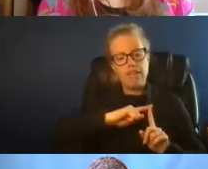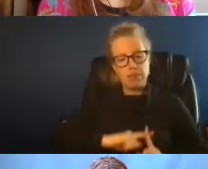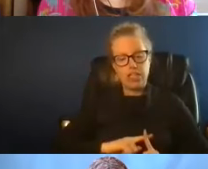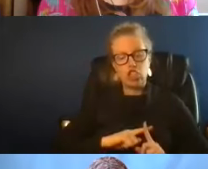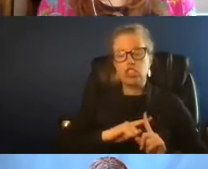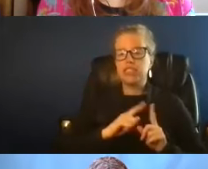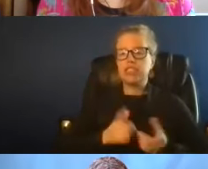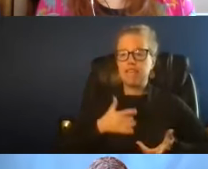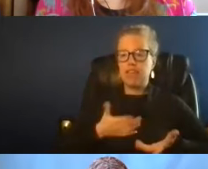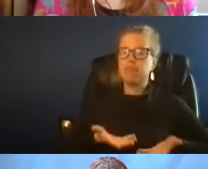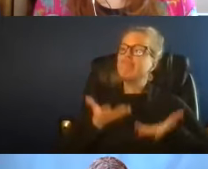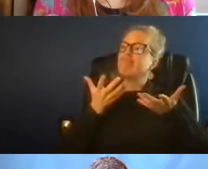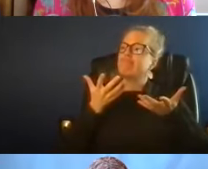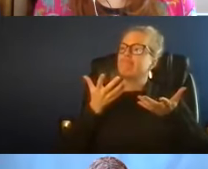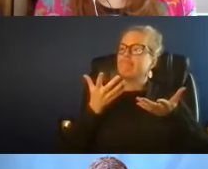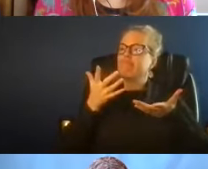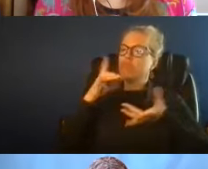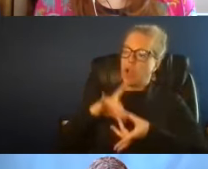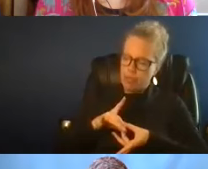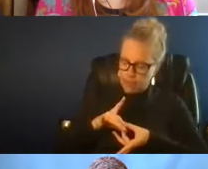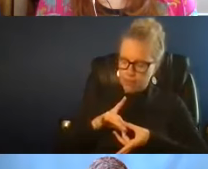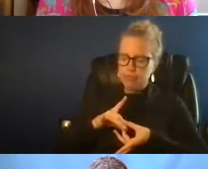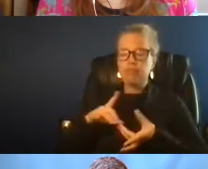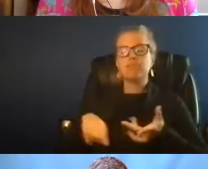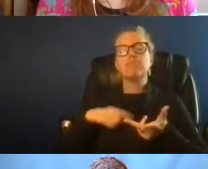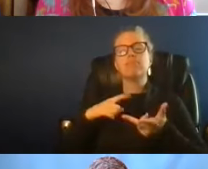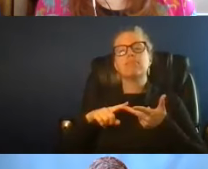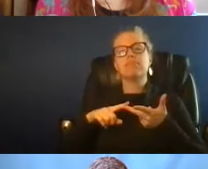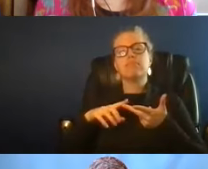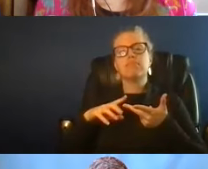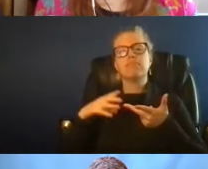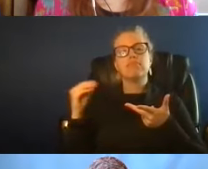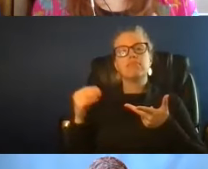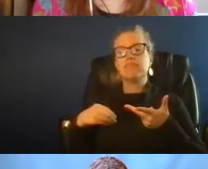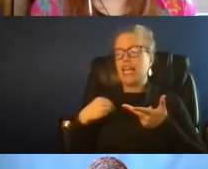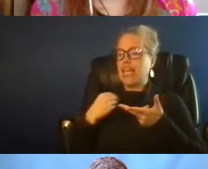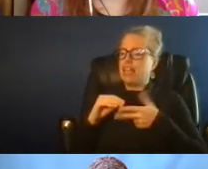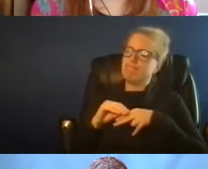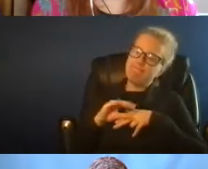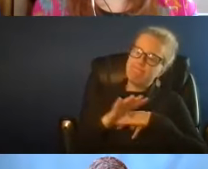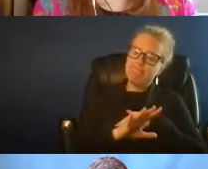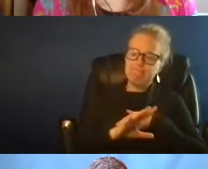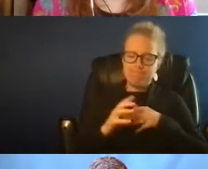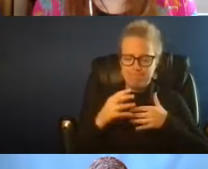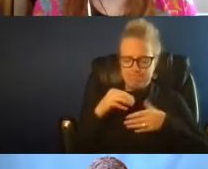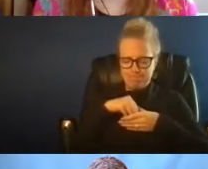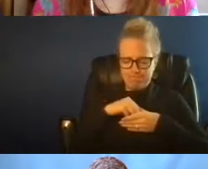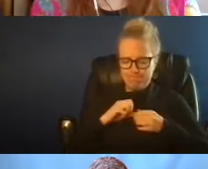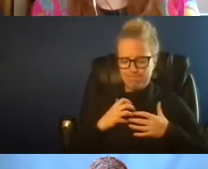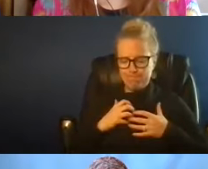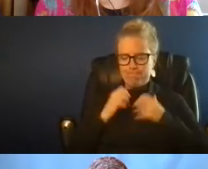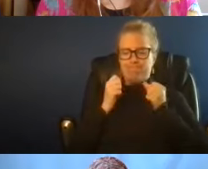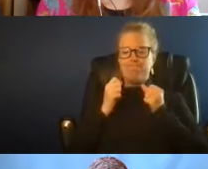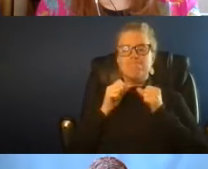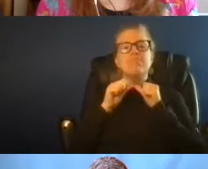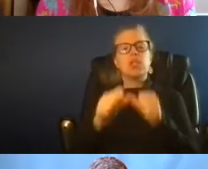lift them up, ground them, and give them that sort of inner strength to continue with